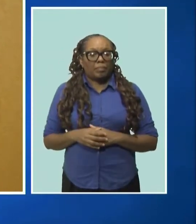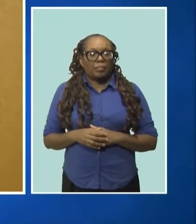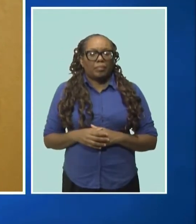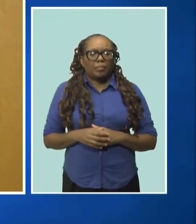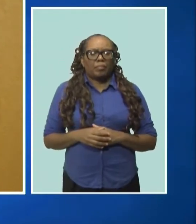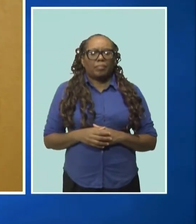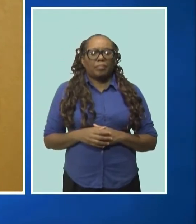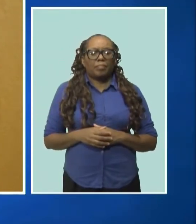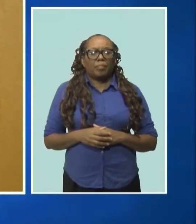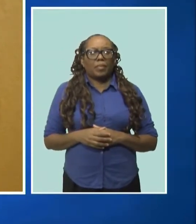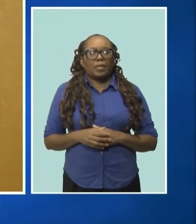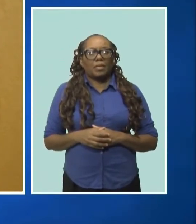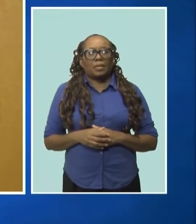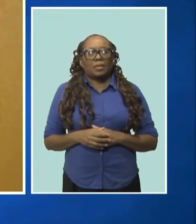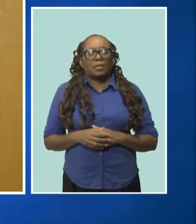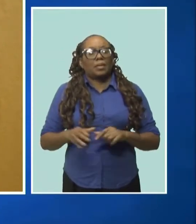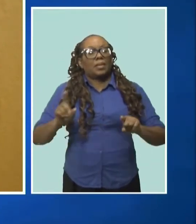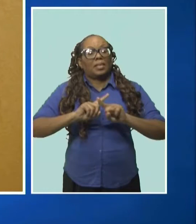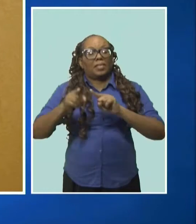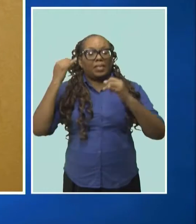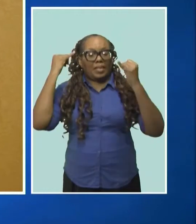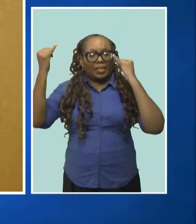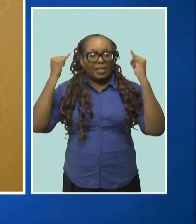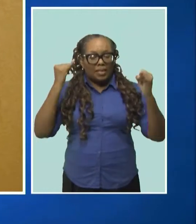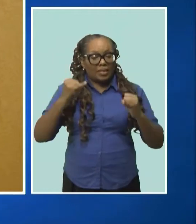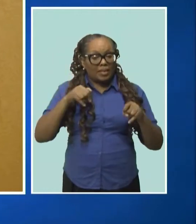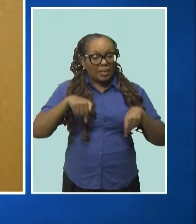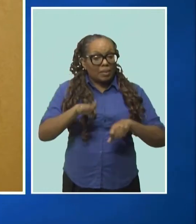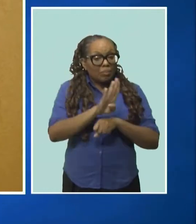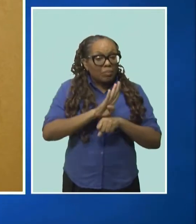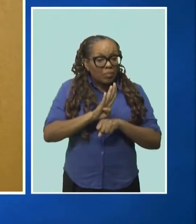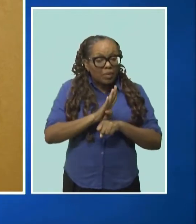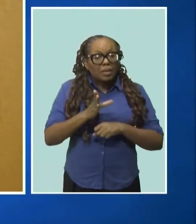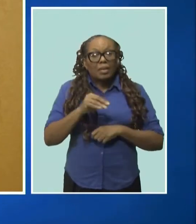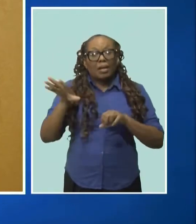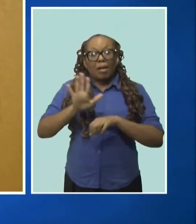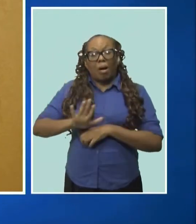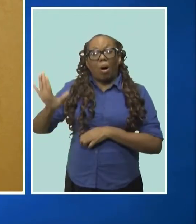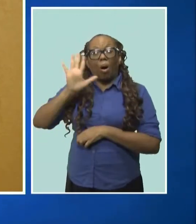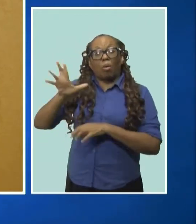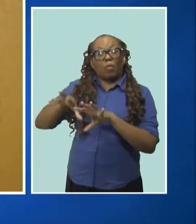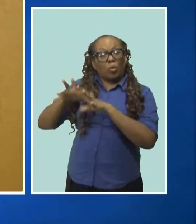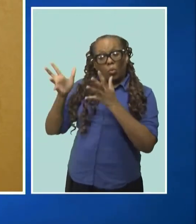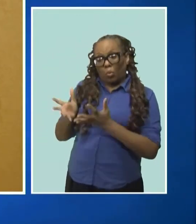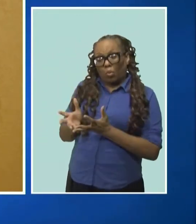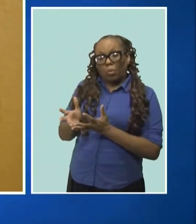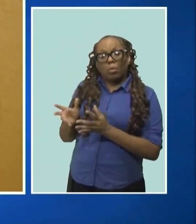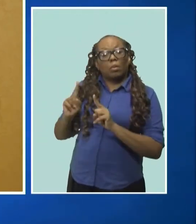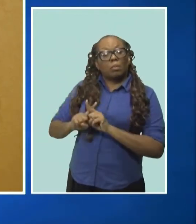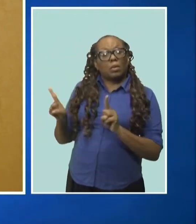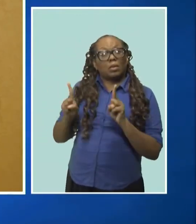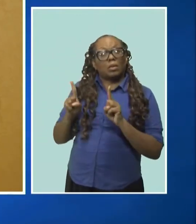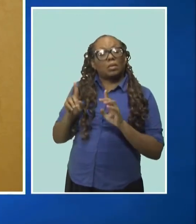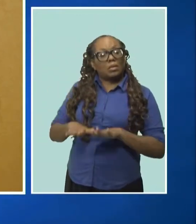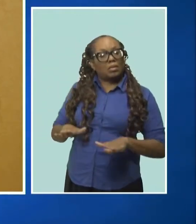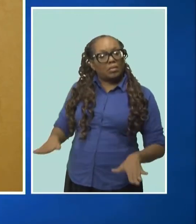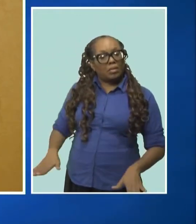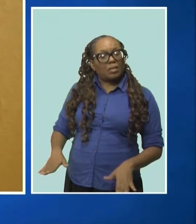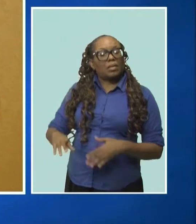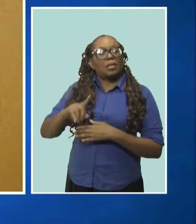initiatives, both nationally and globally, towards the fight against climate change. But evidently, children are our